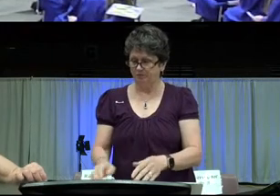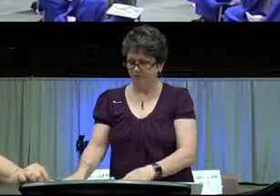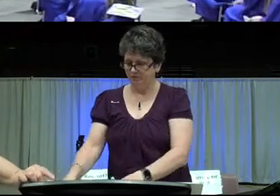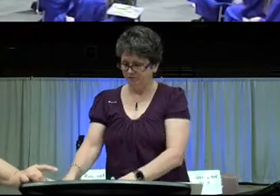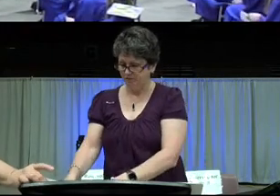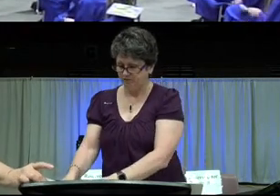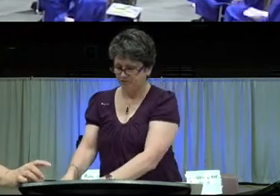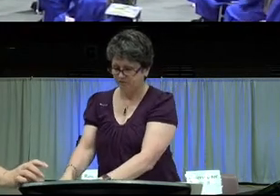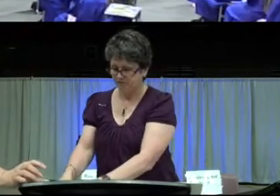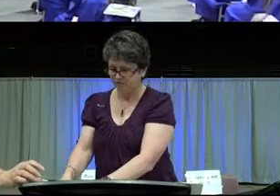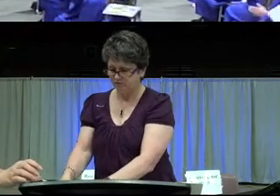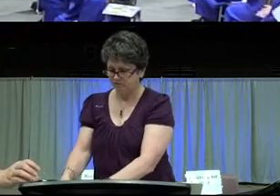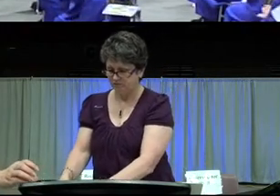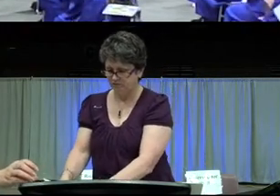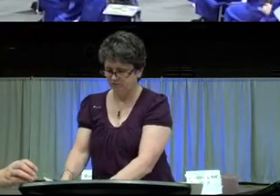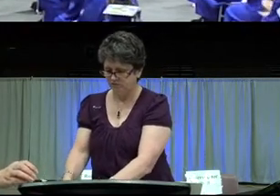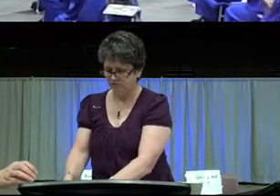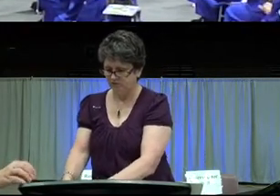2021. You can clap.